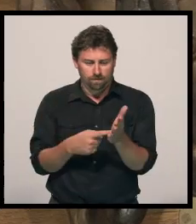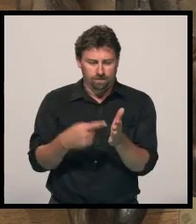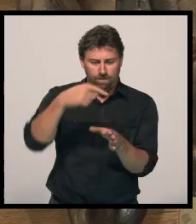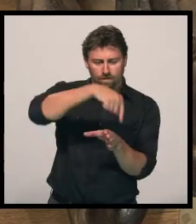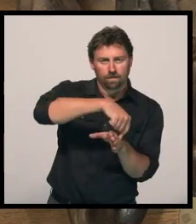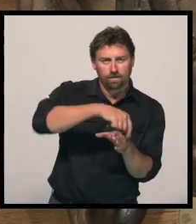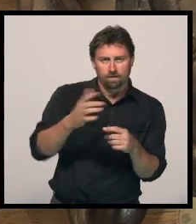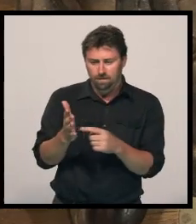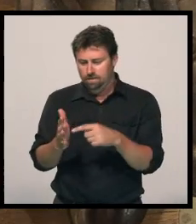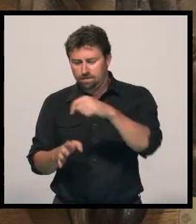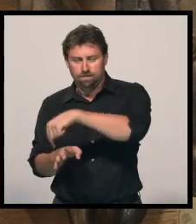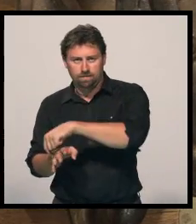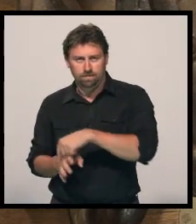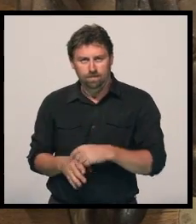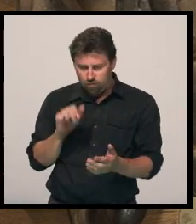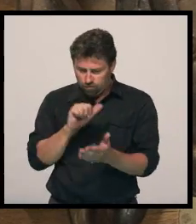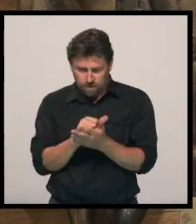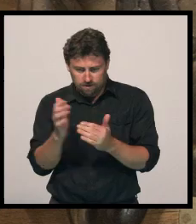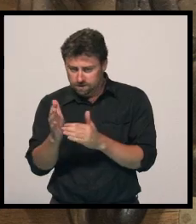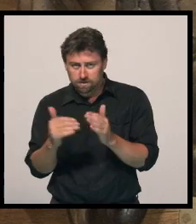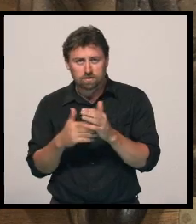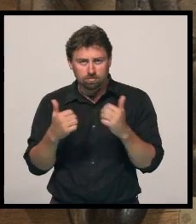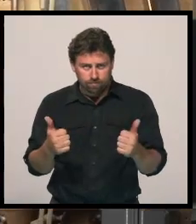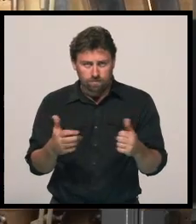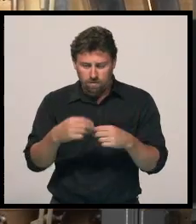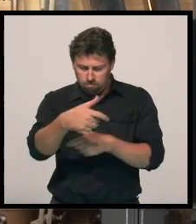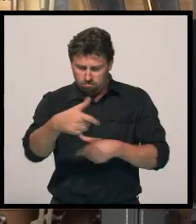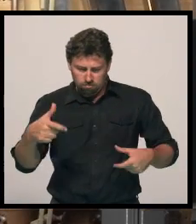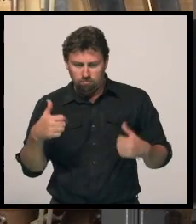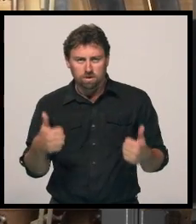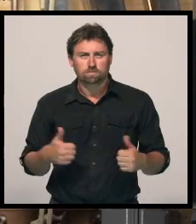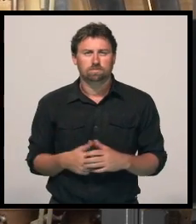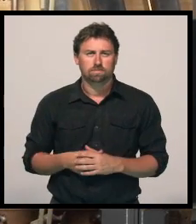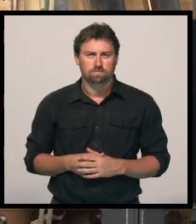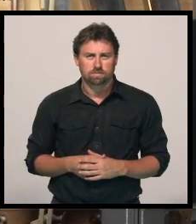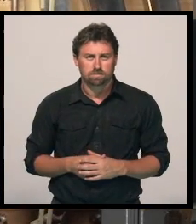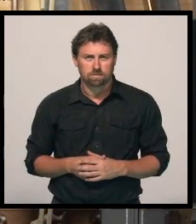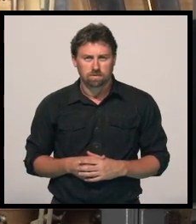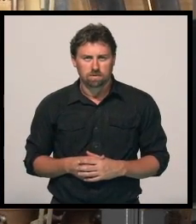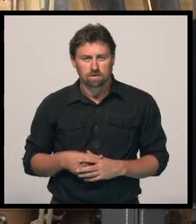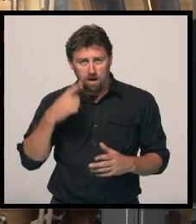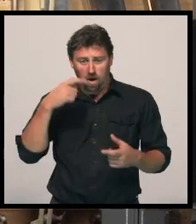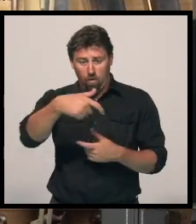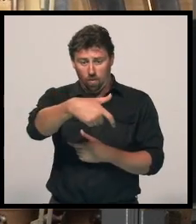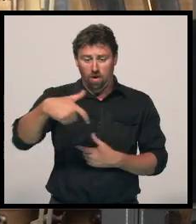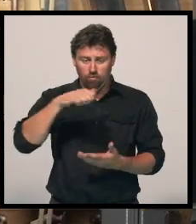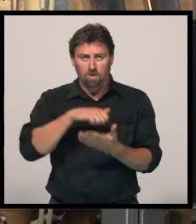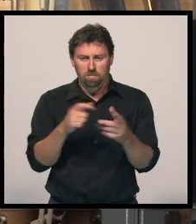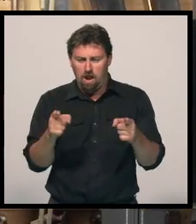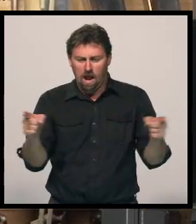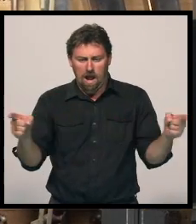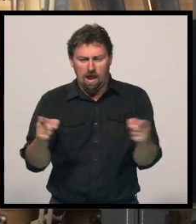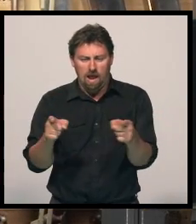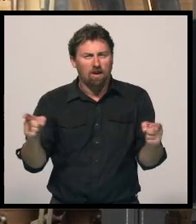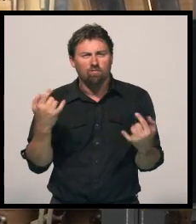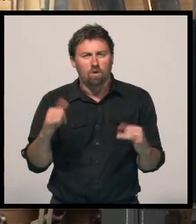front, that are cut to the right width, and two ends. Now they're the right width, but they're not the right length, but we don't worry about the length of